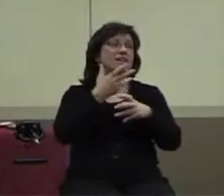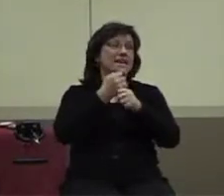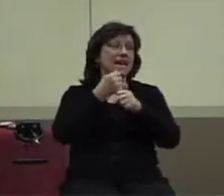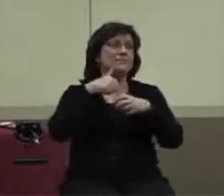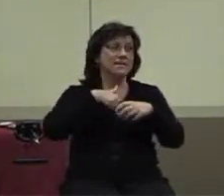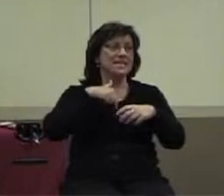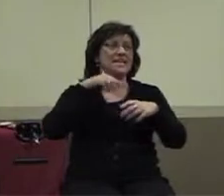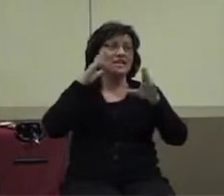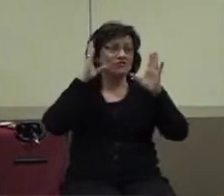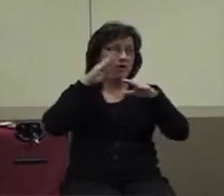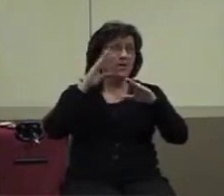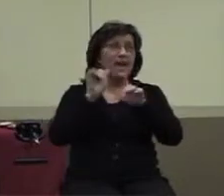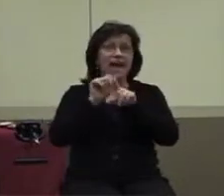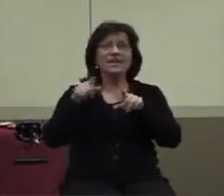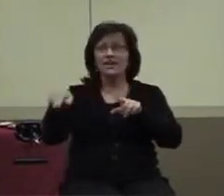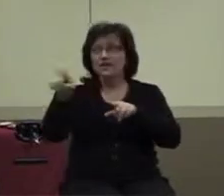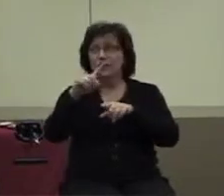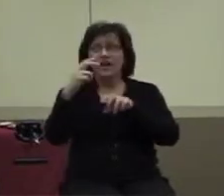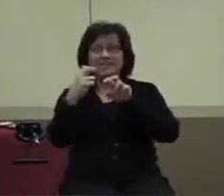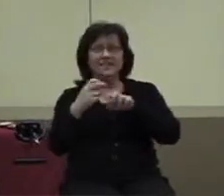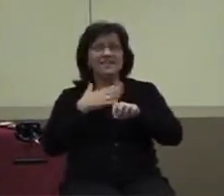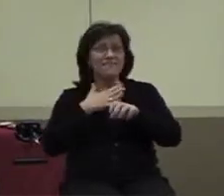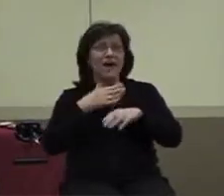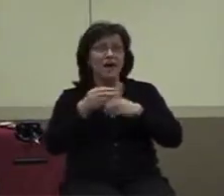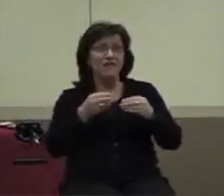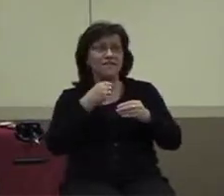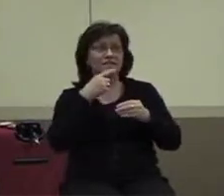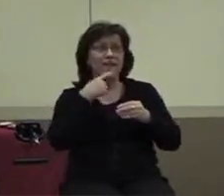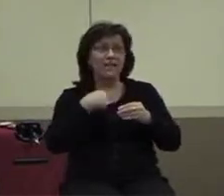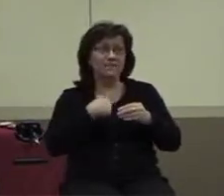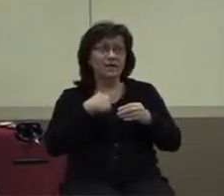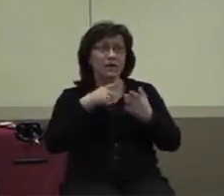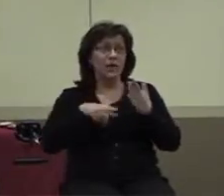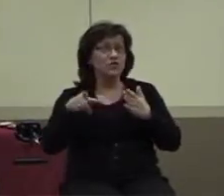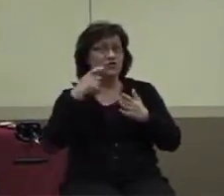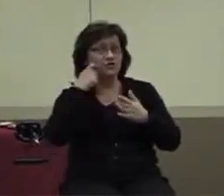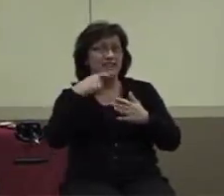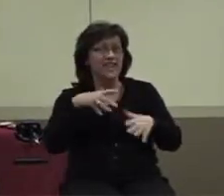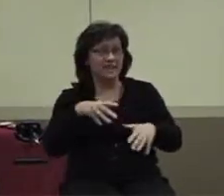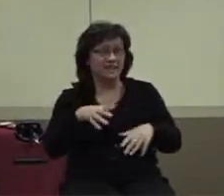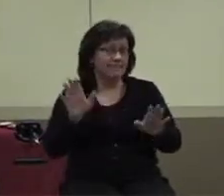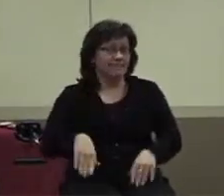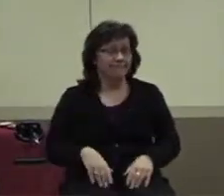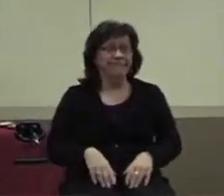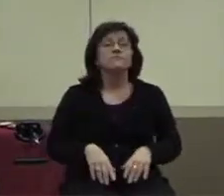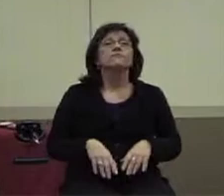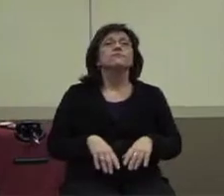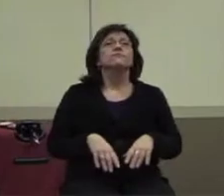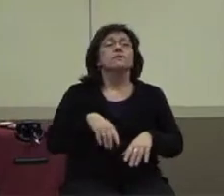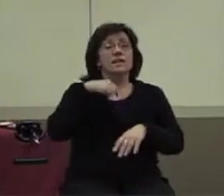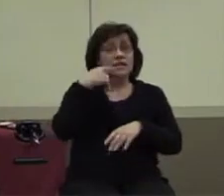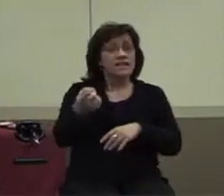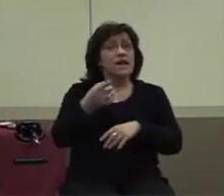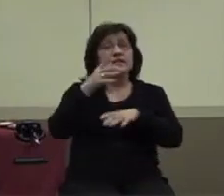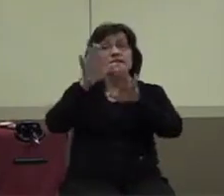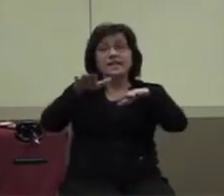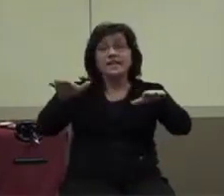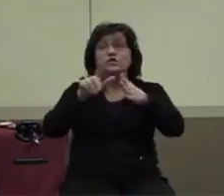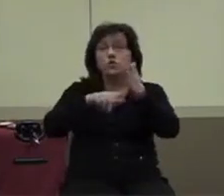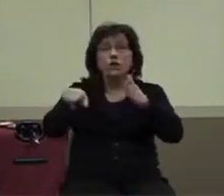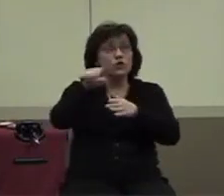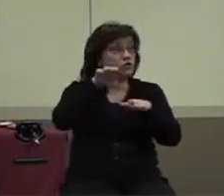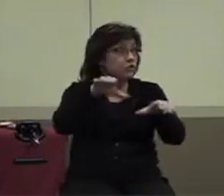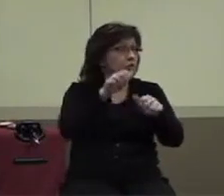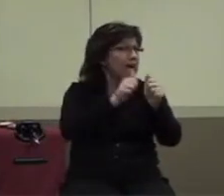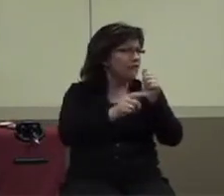office talking to me about what you just did. So sharing with kids, what do you do? And everybody in this room has a trick